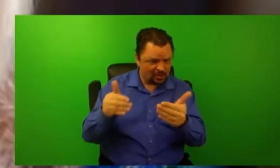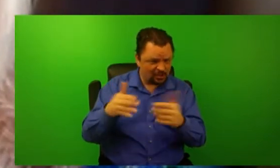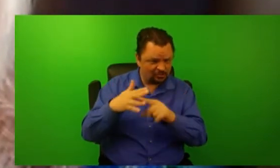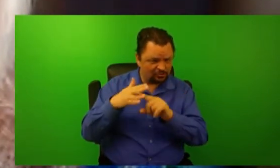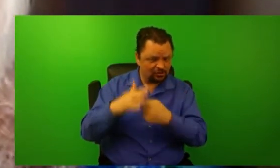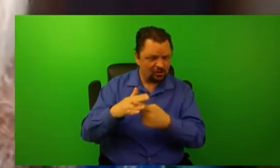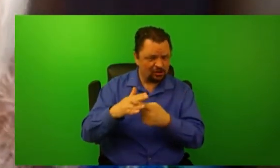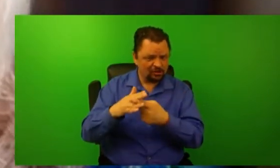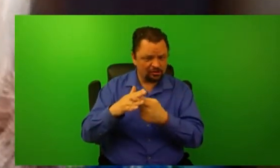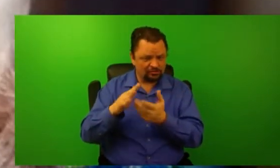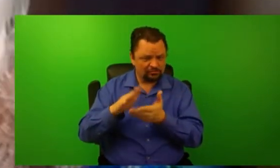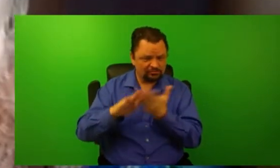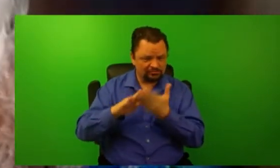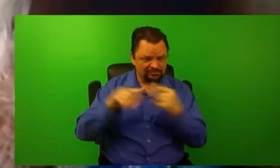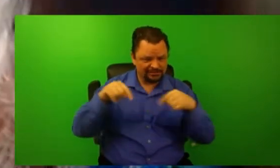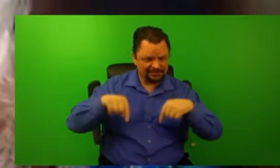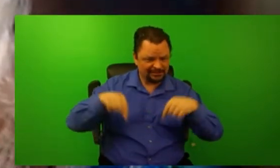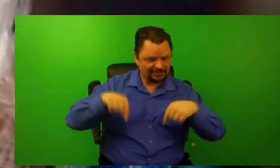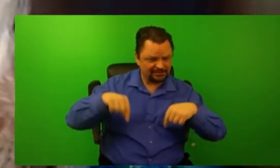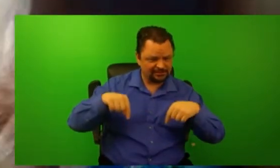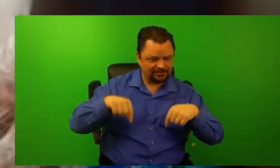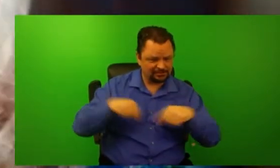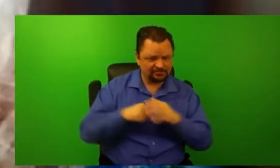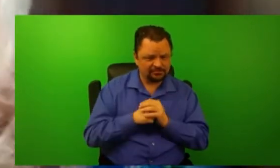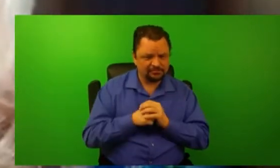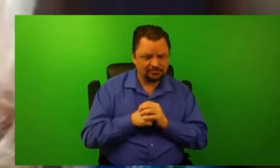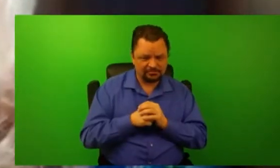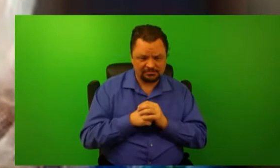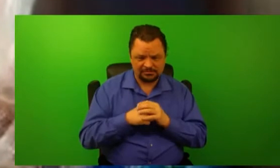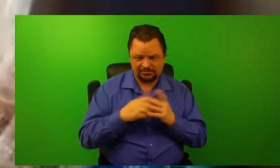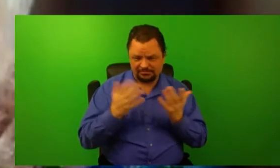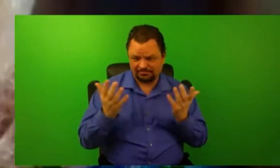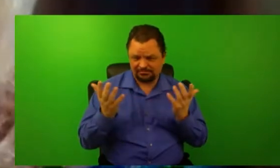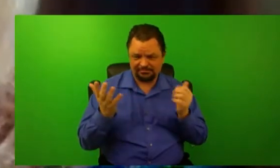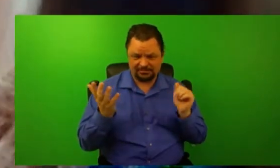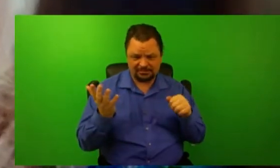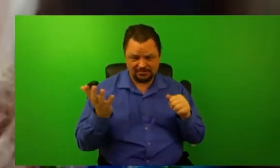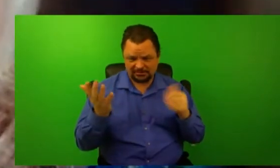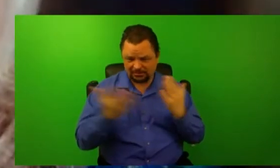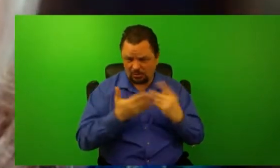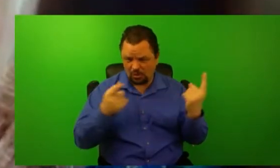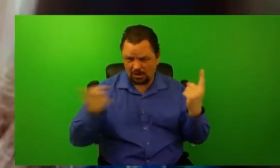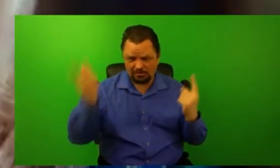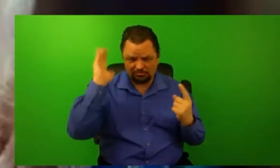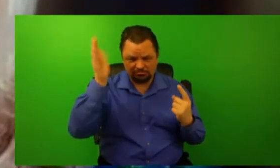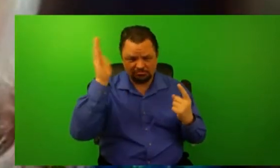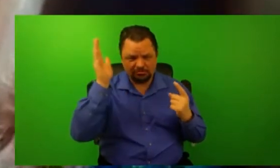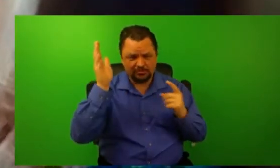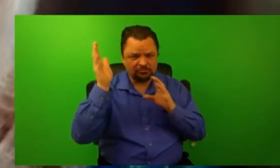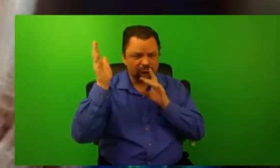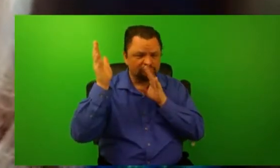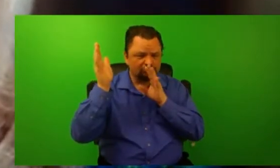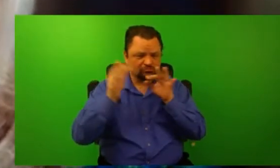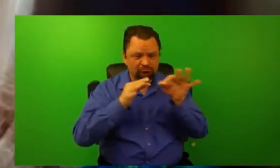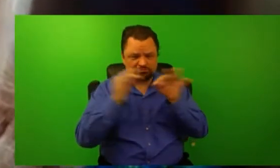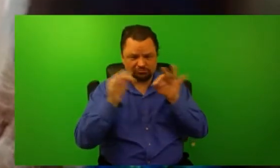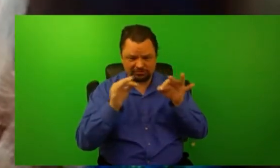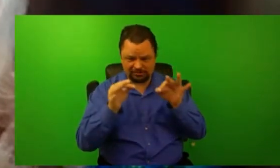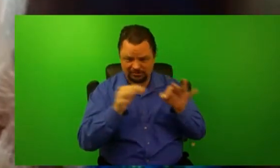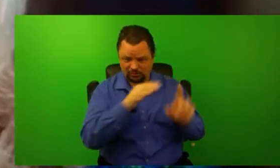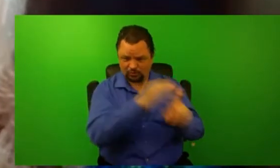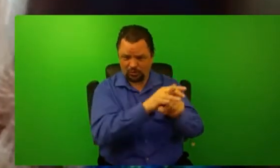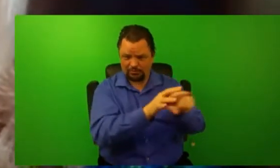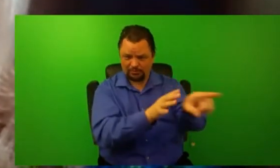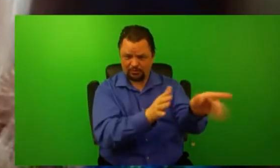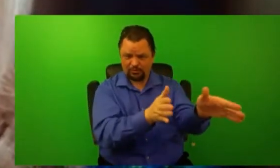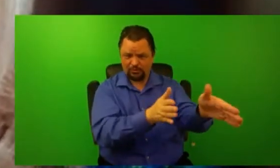AV part. When someone is presenting and speaking there at the podium or in the room, for